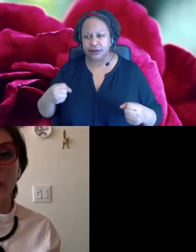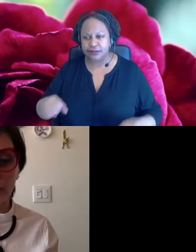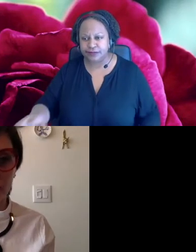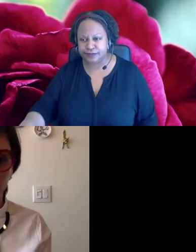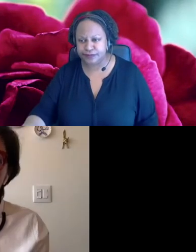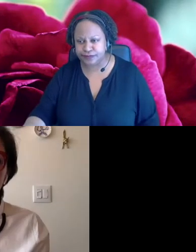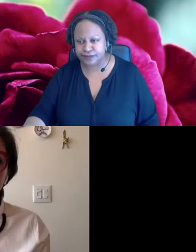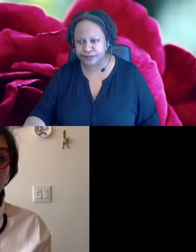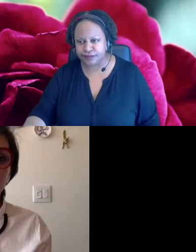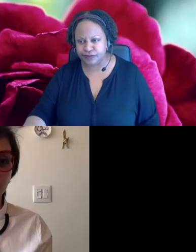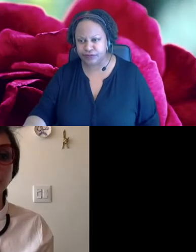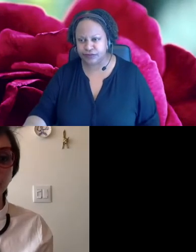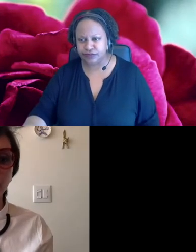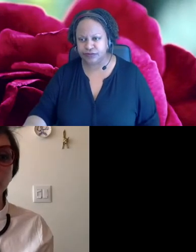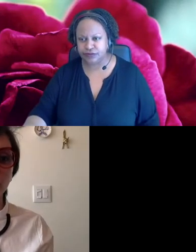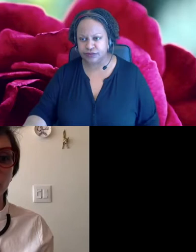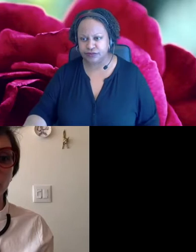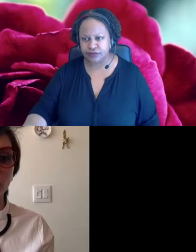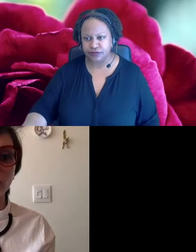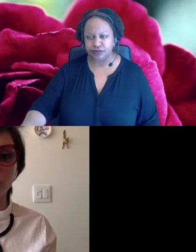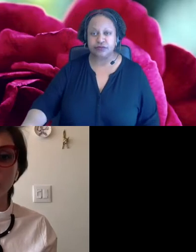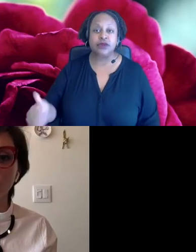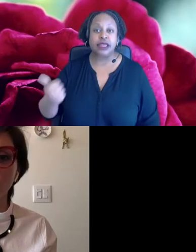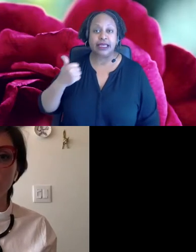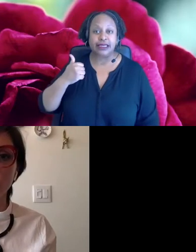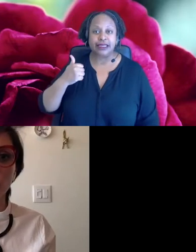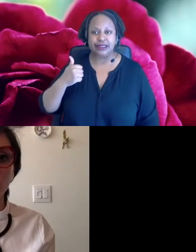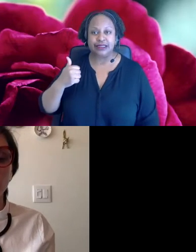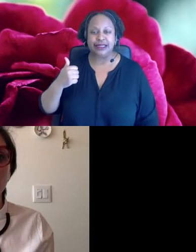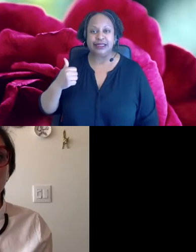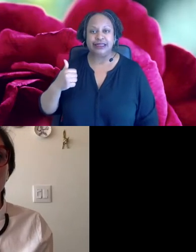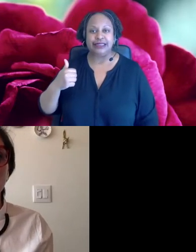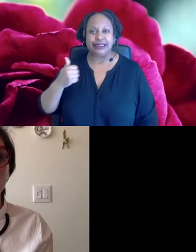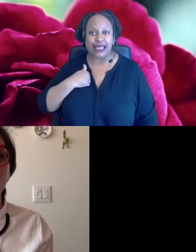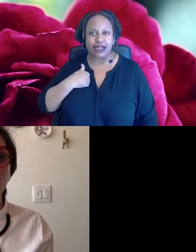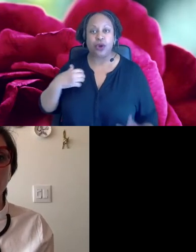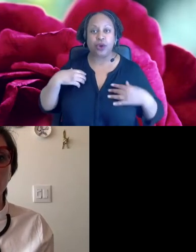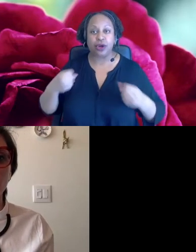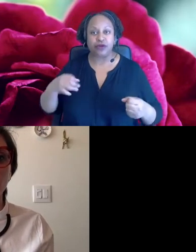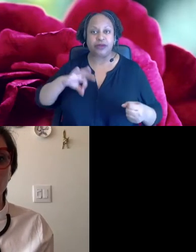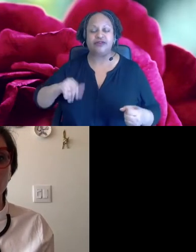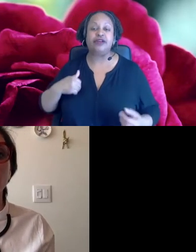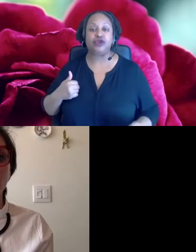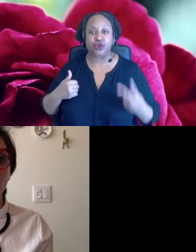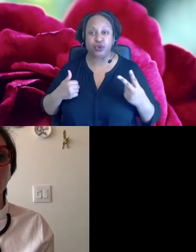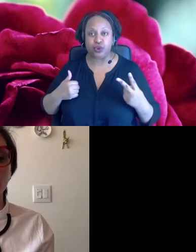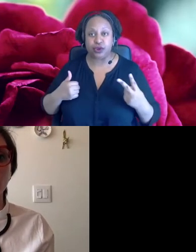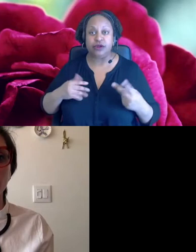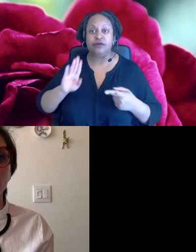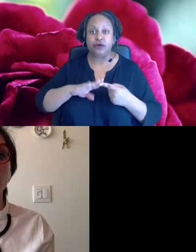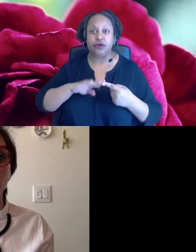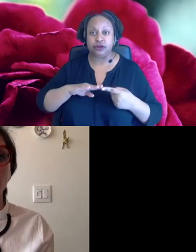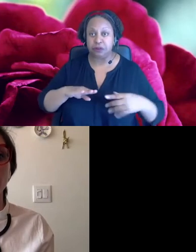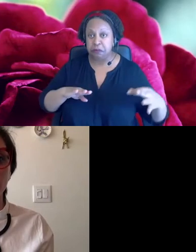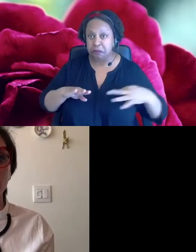income. So Canada Recovery Benefit, there's two aspects for it. First, are you eligible to receive it? And that